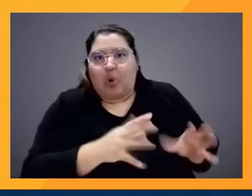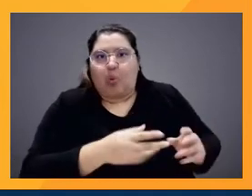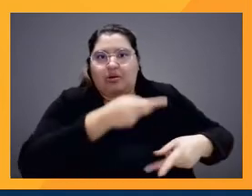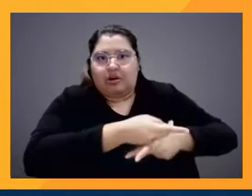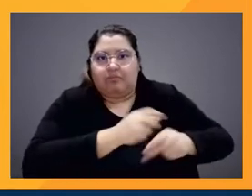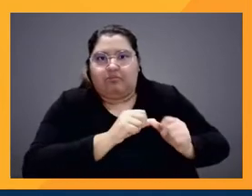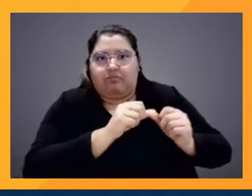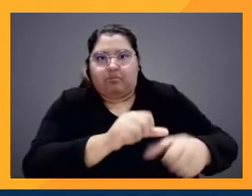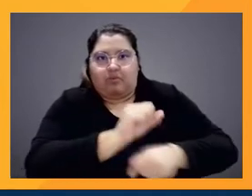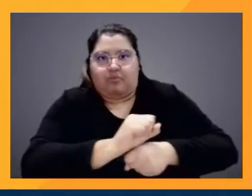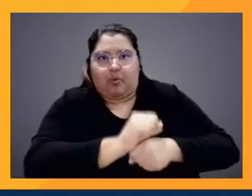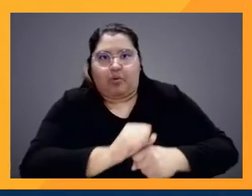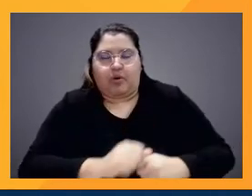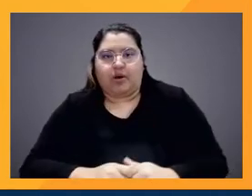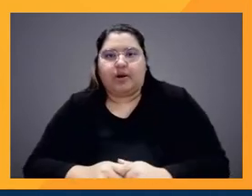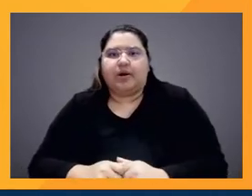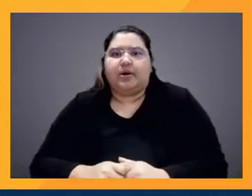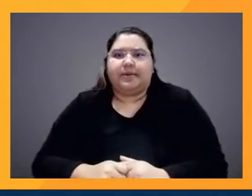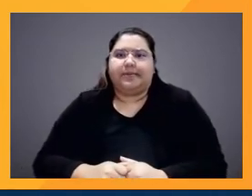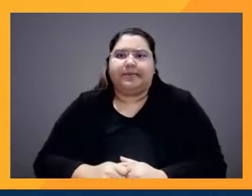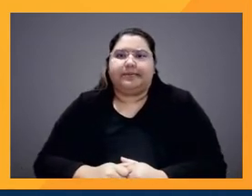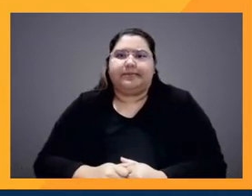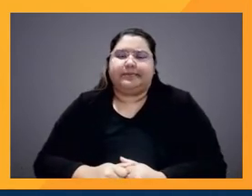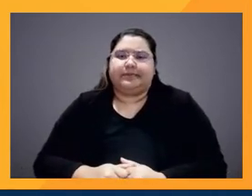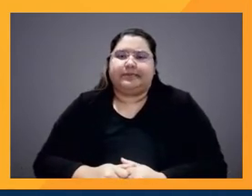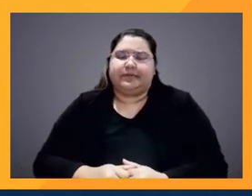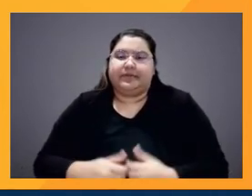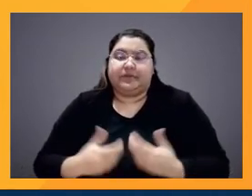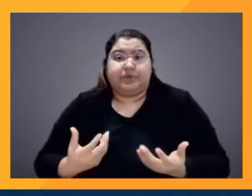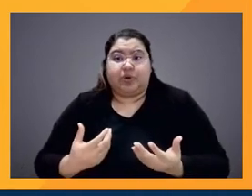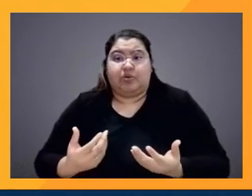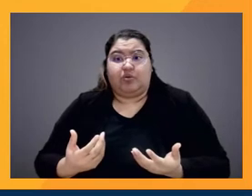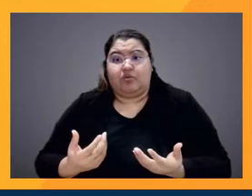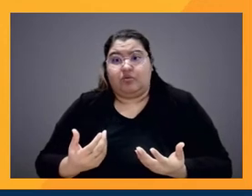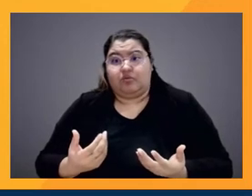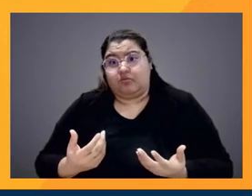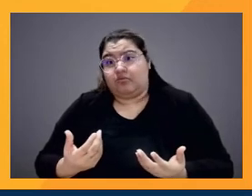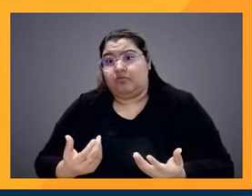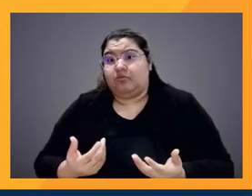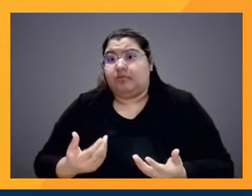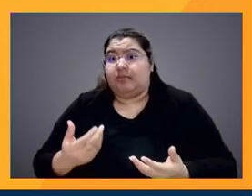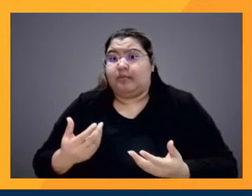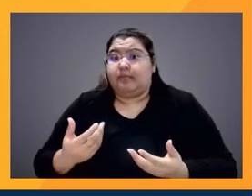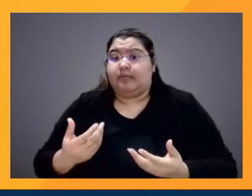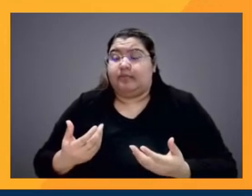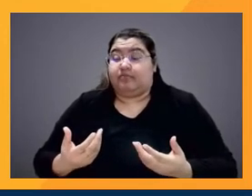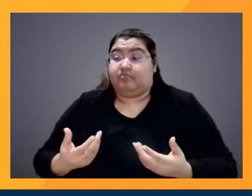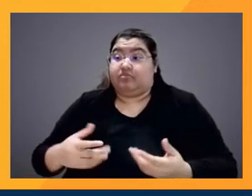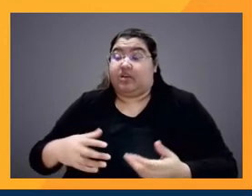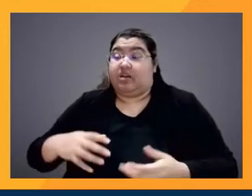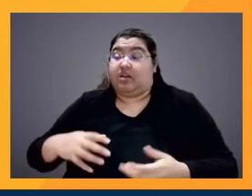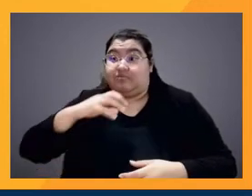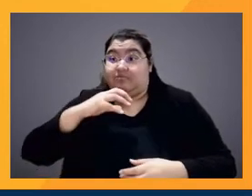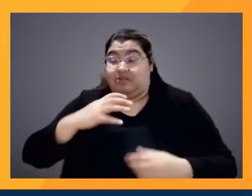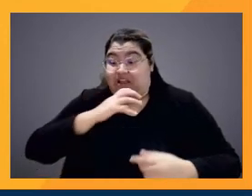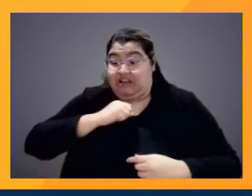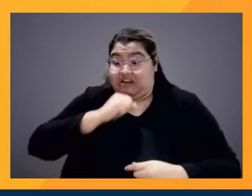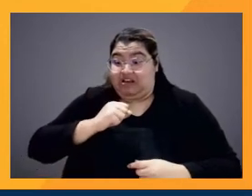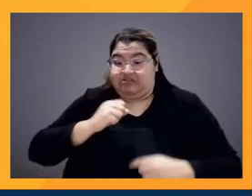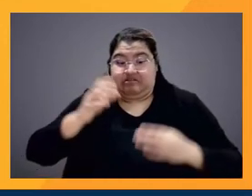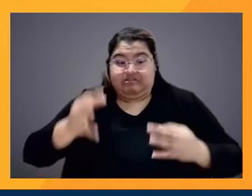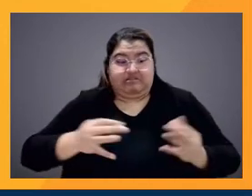something to improve your financial literacy? Could we as an organization help you with that? 100% we could. It would really be important to do that. But